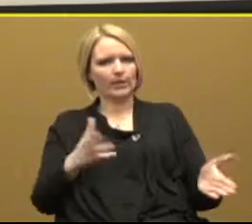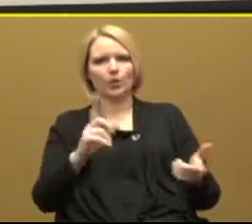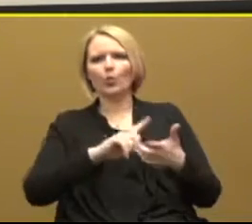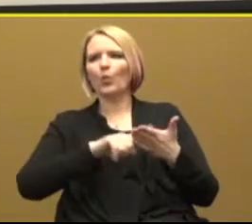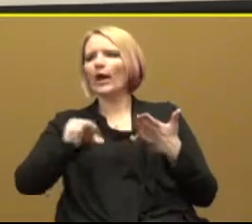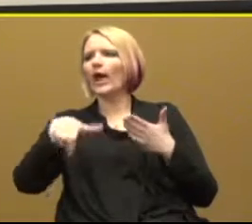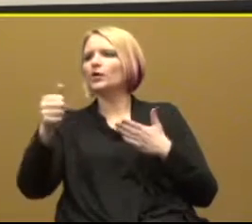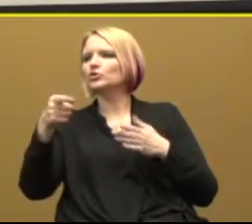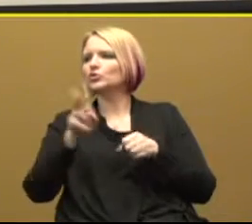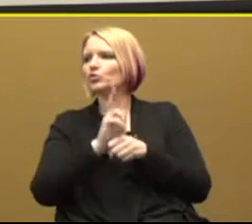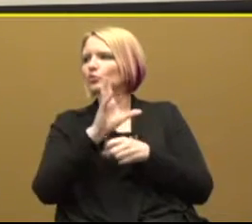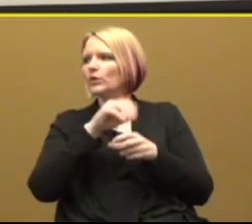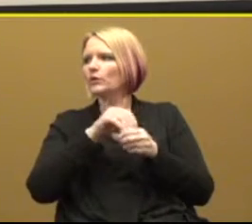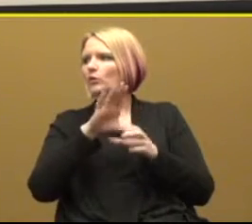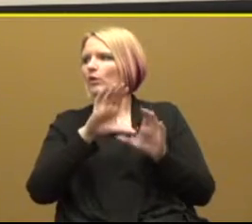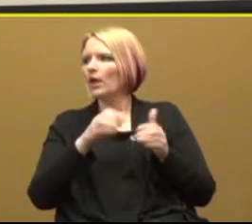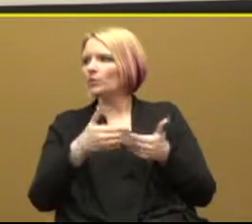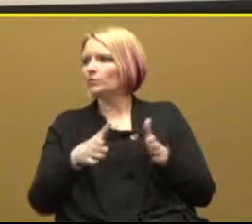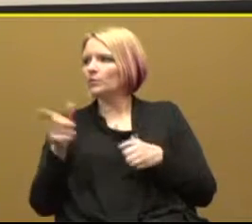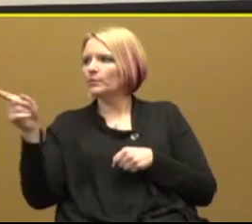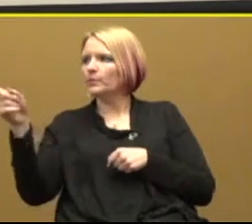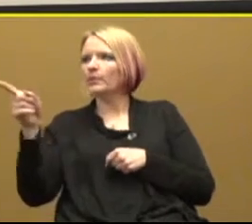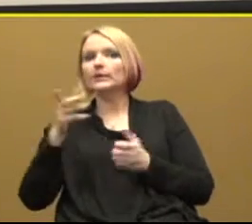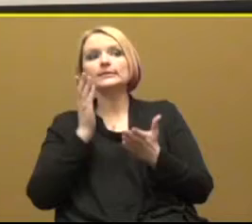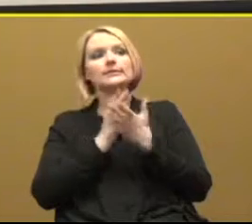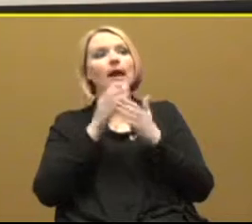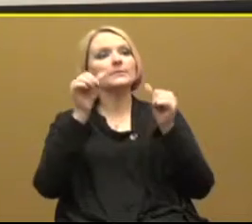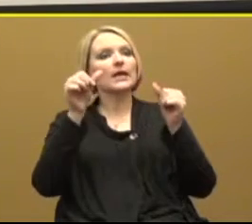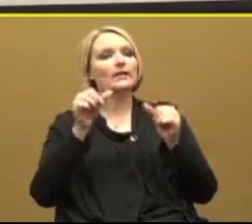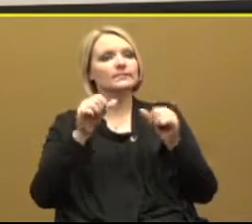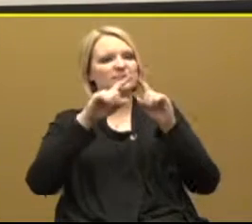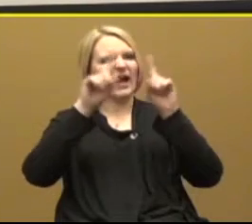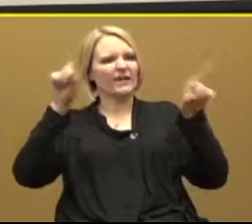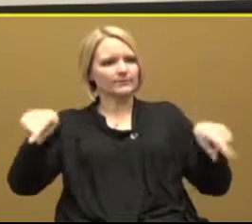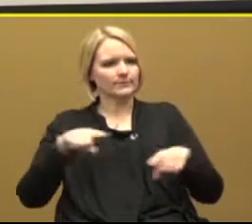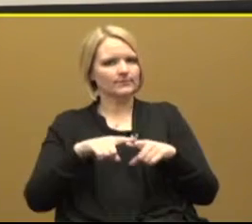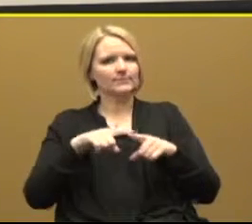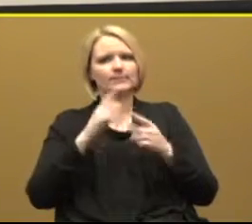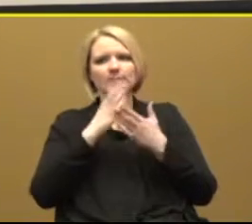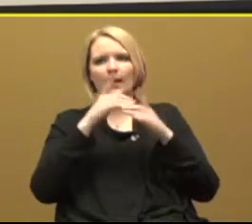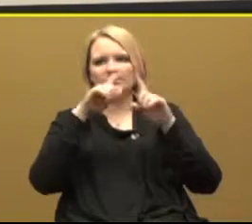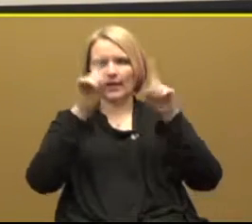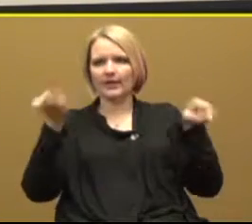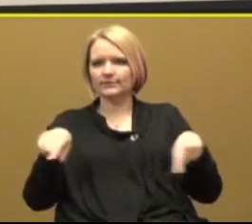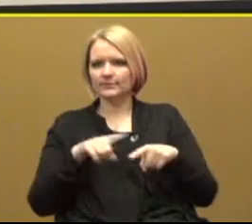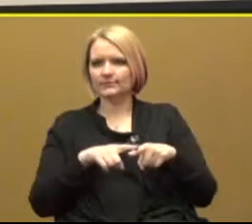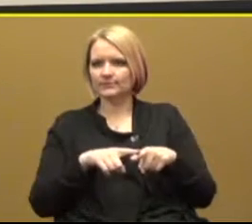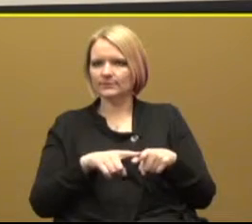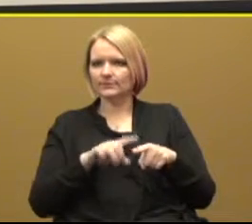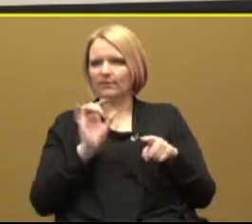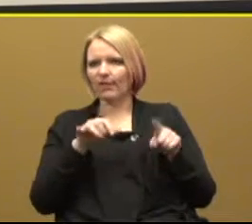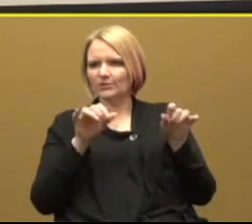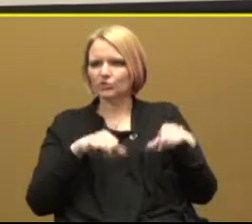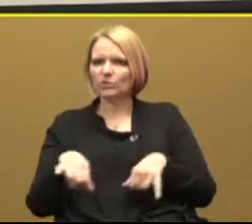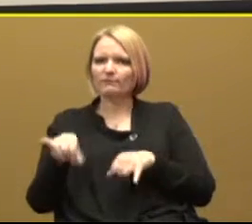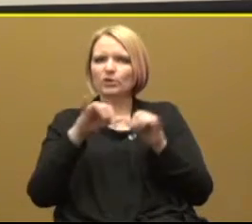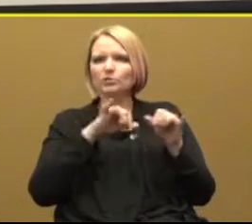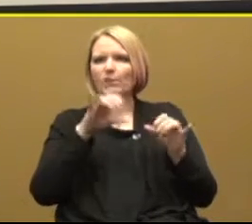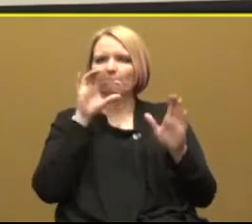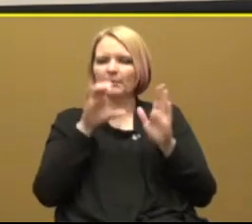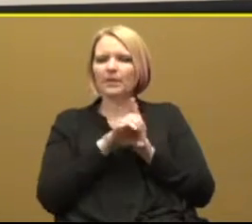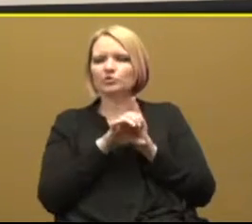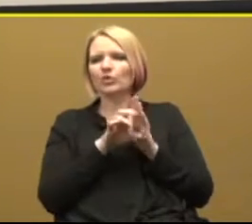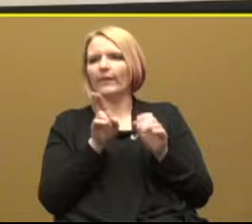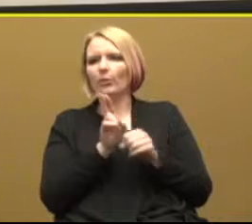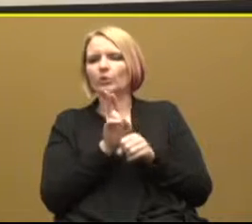else have you used in your classrooms? Leah? Stop signs. Stop signs. Fabulous. So stop signs are a pretty universal picture to